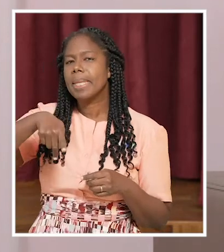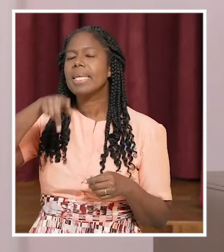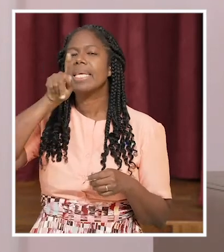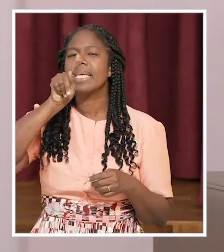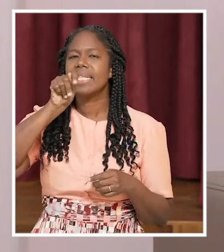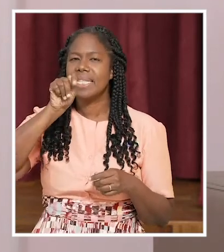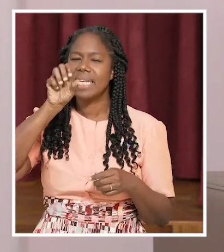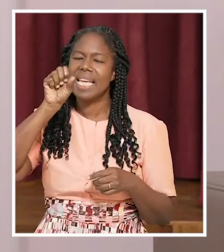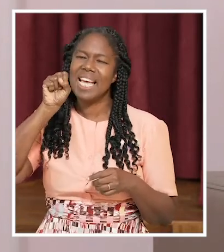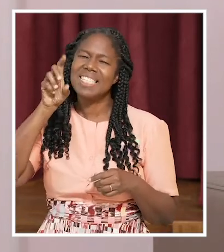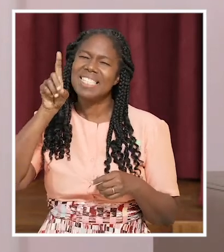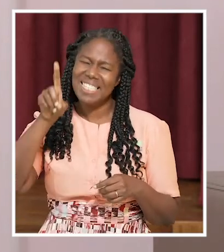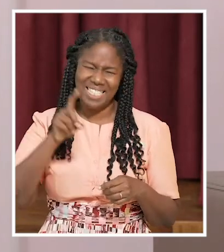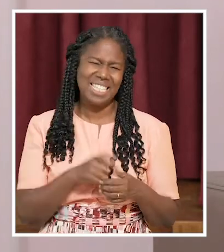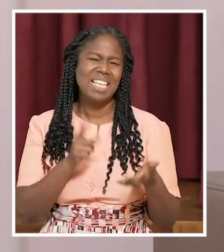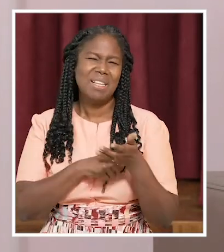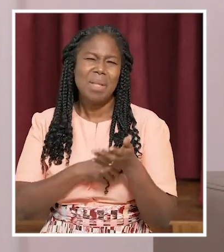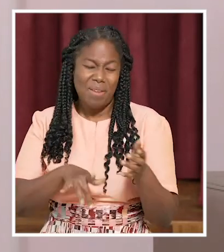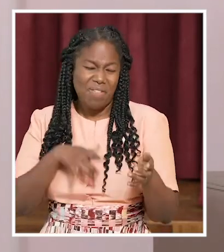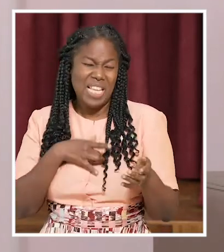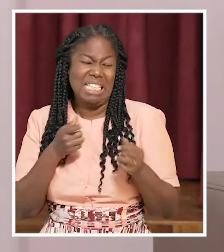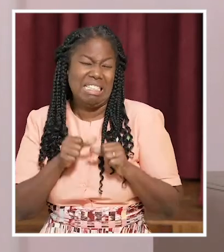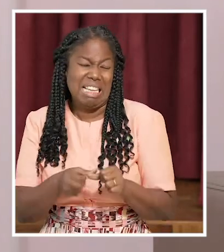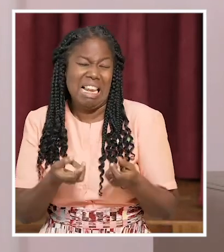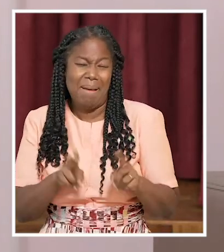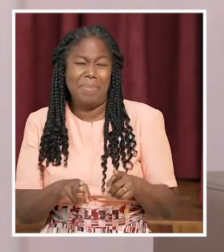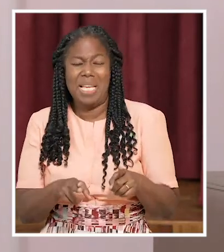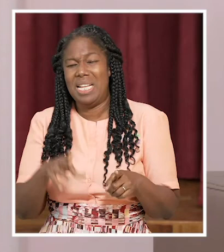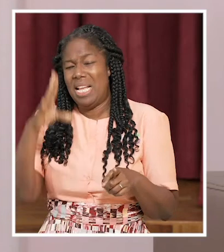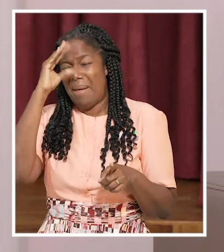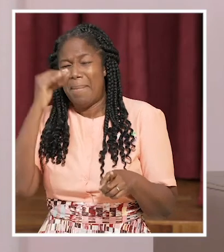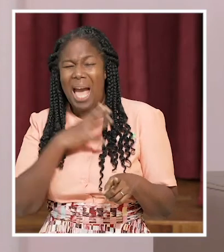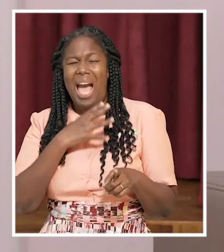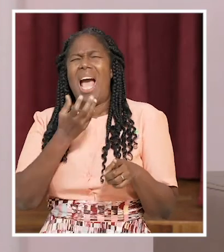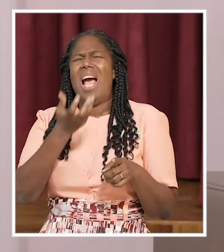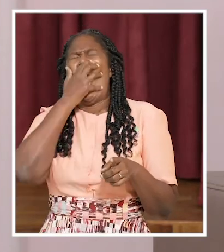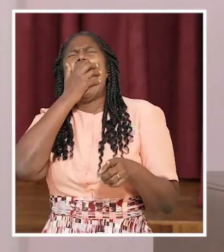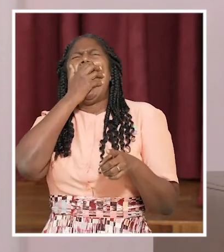asleep, but you're having nightmares. So it can be, we've seen it, for instance,